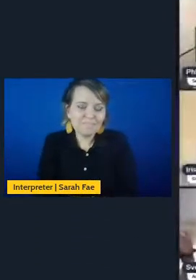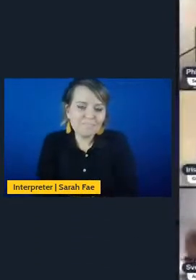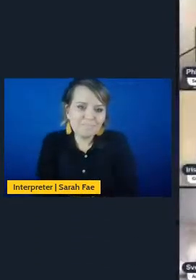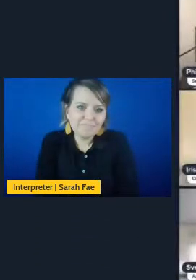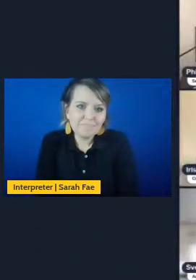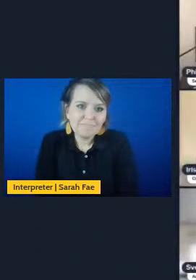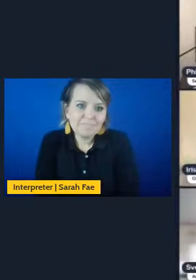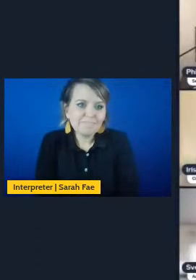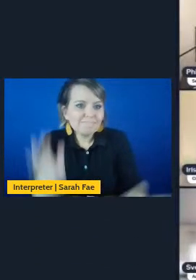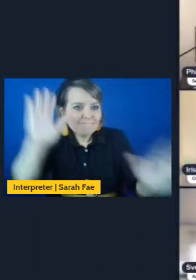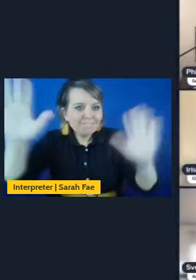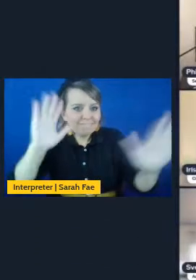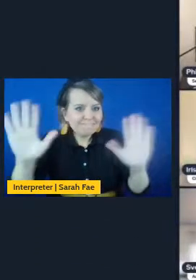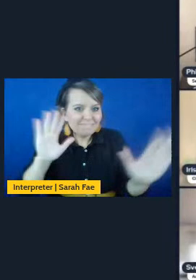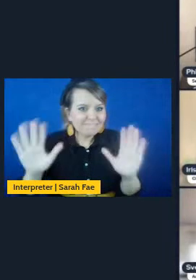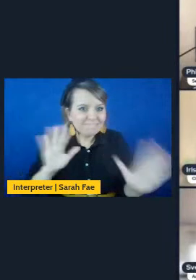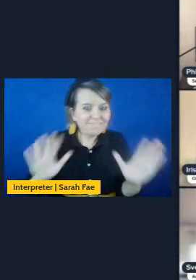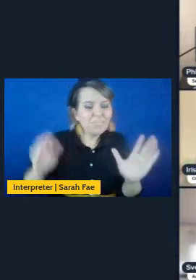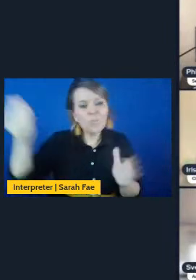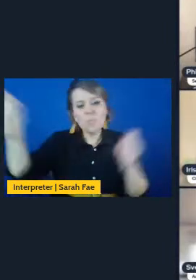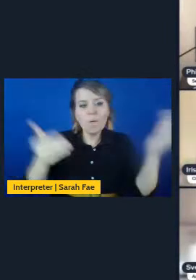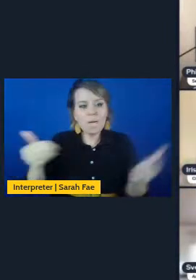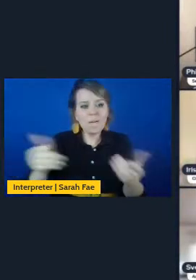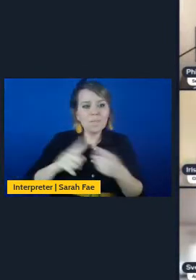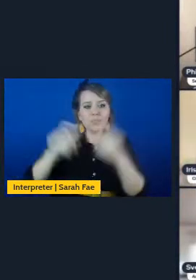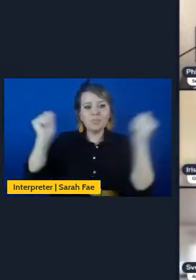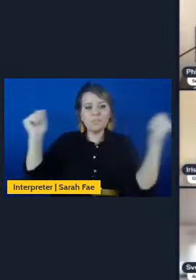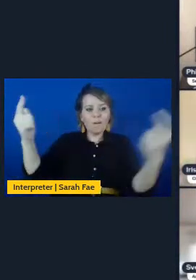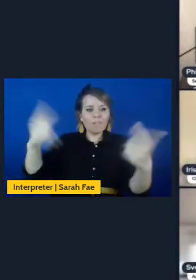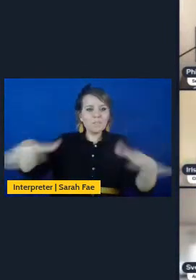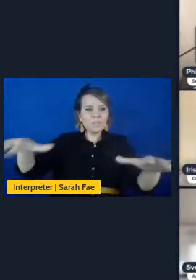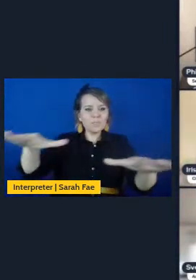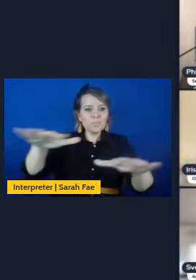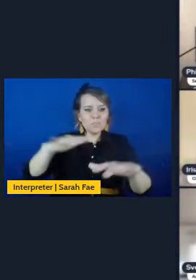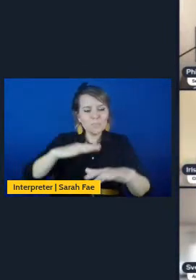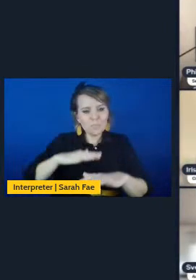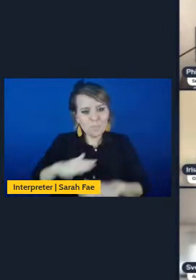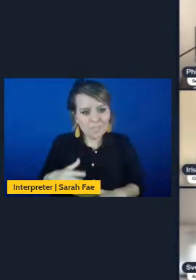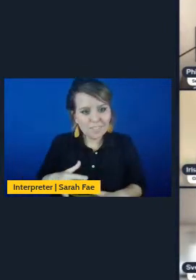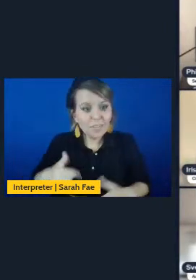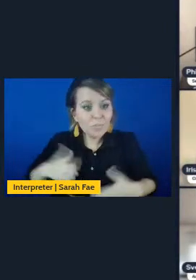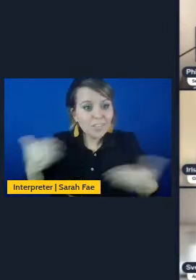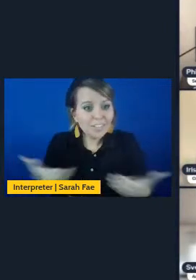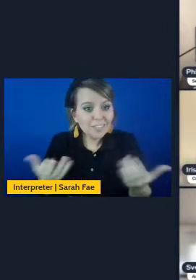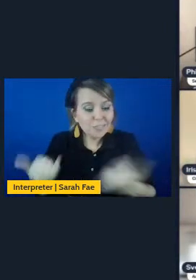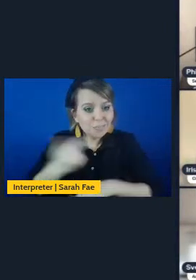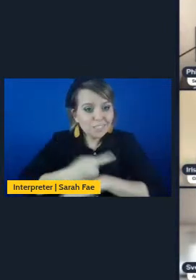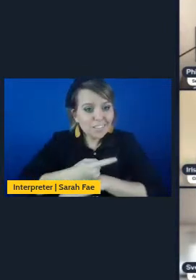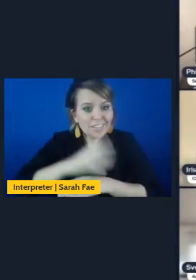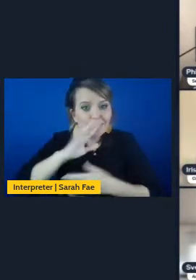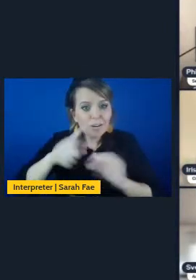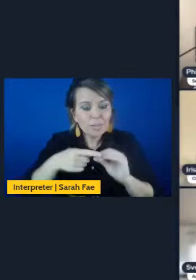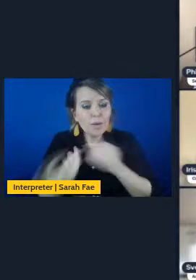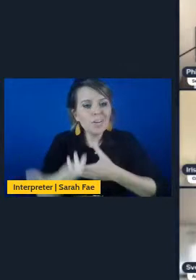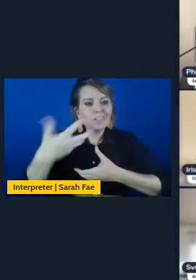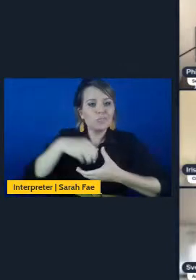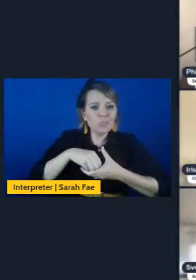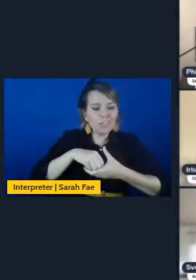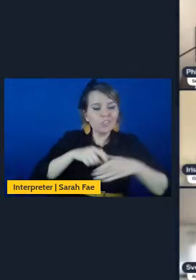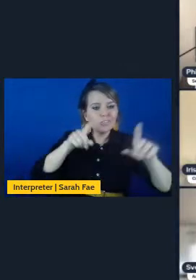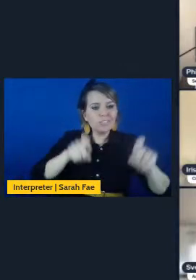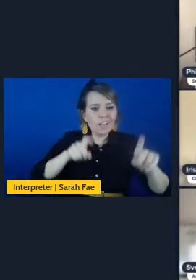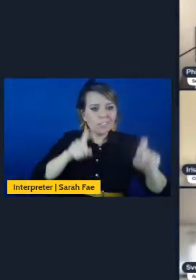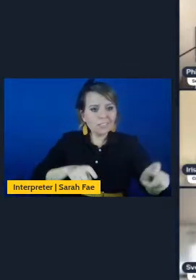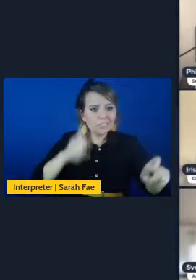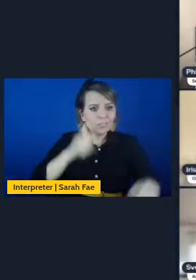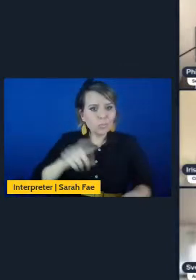Hello and a warm welcome to everyone out there. My name is Svenja and we're here today to talk about integration testing for AWS